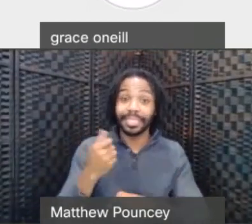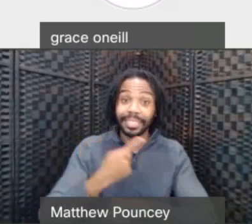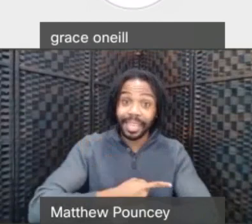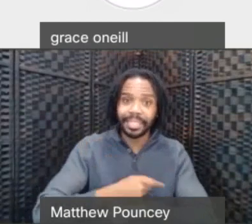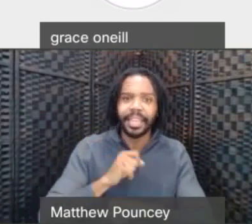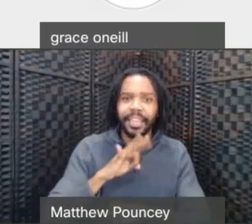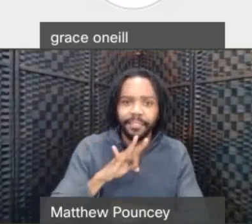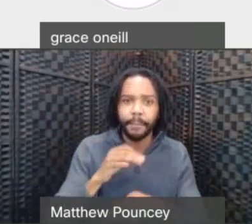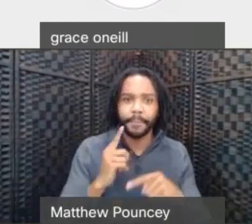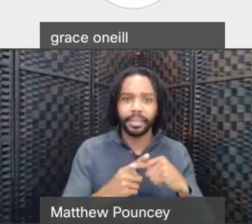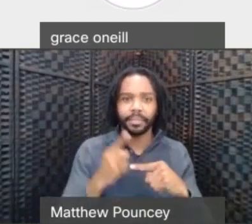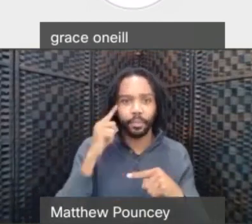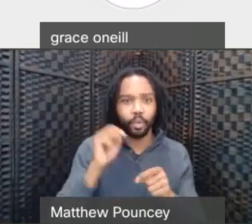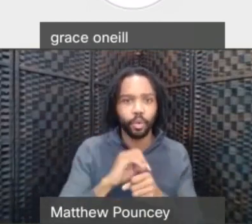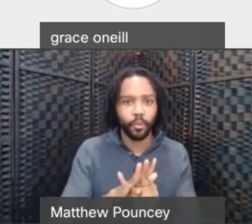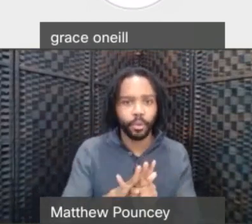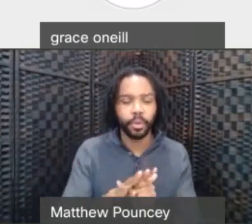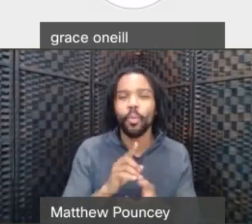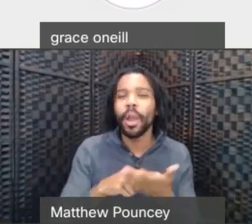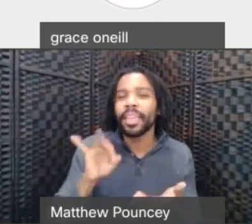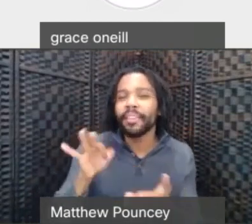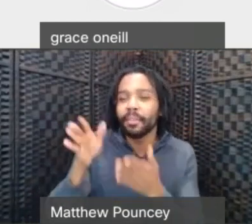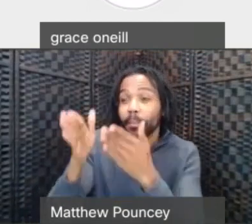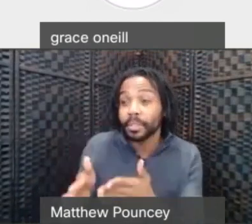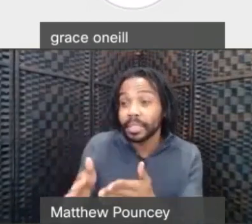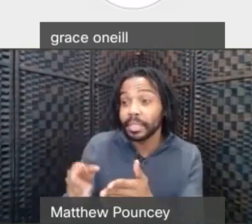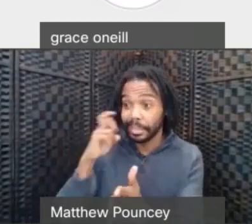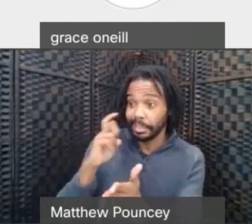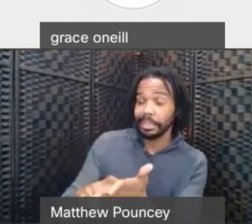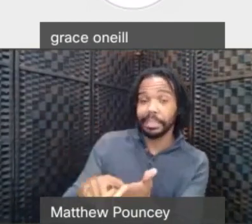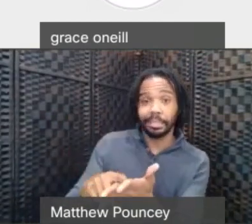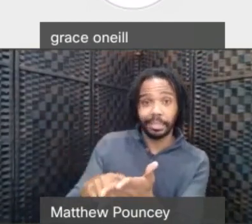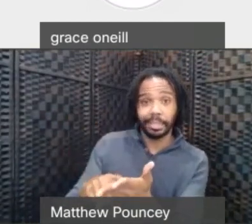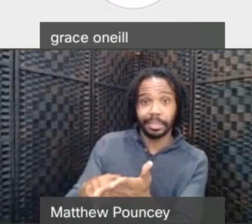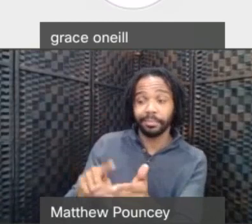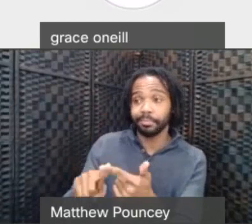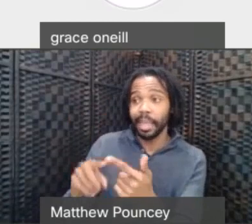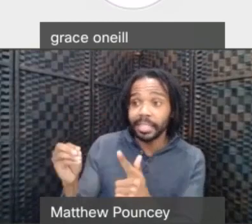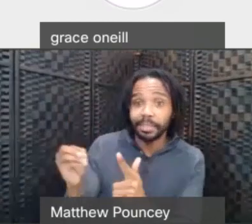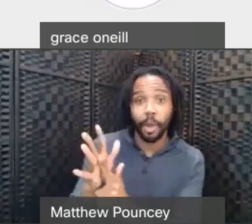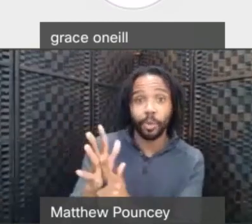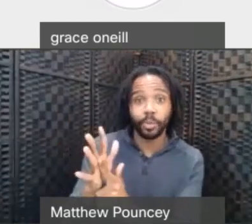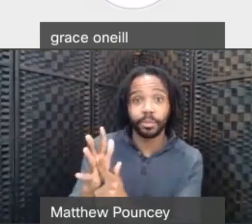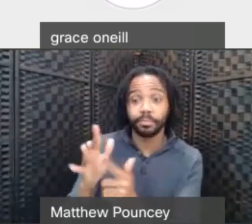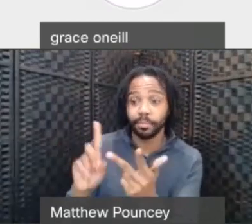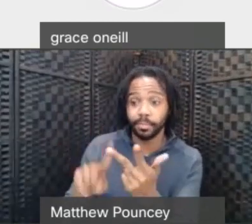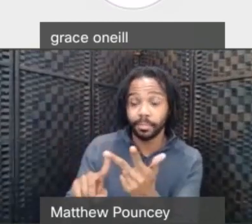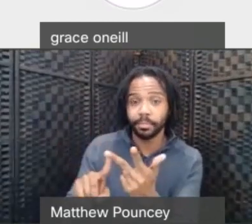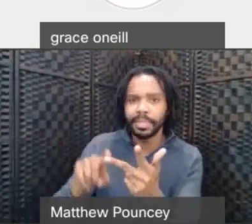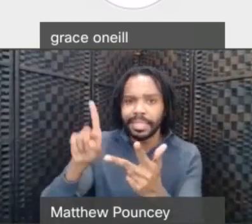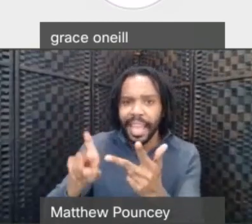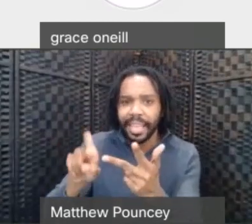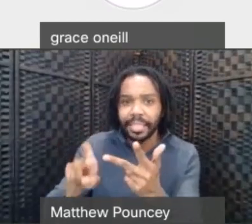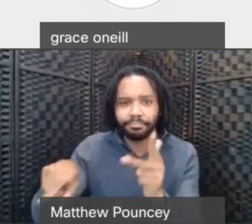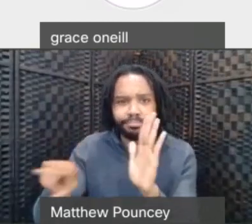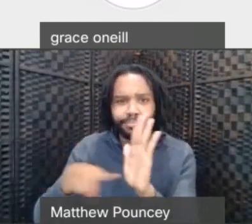if you're symptomatic, exposed, and test negative for COVID? It looks as if the guidance stipulates 10 days for